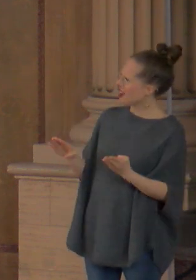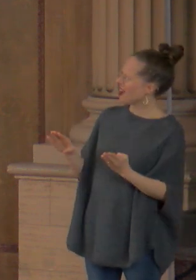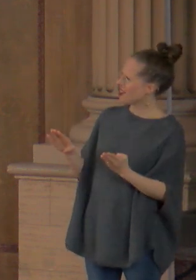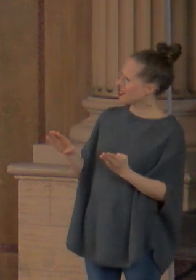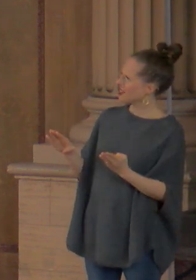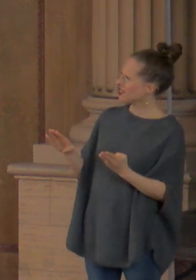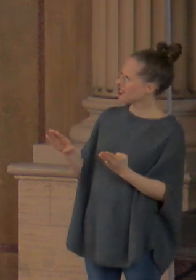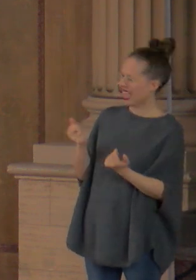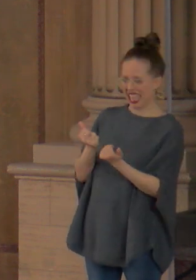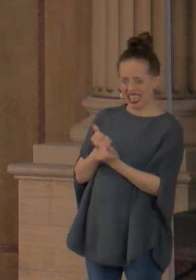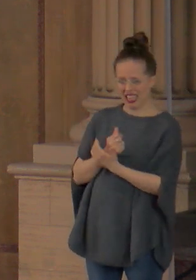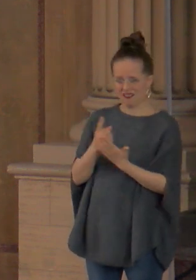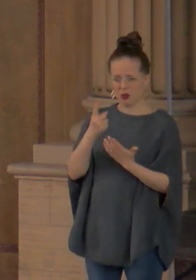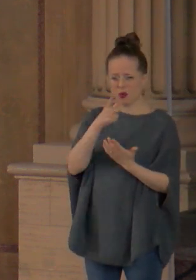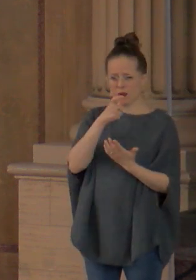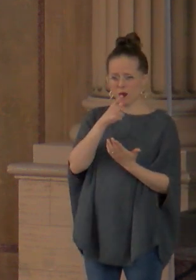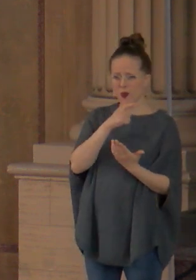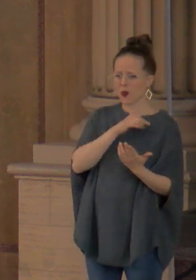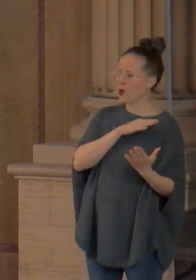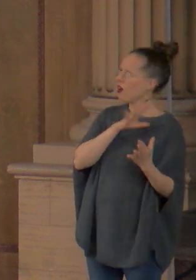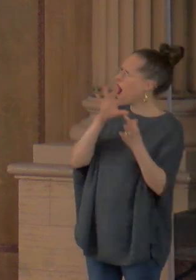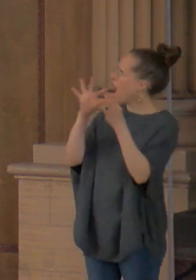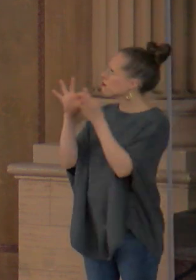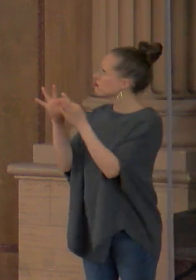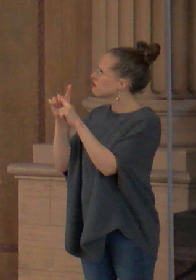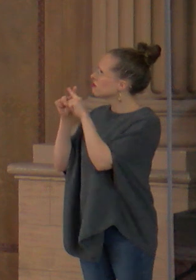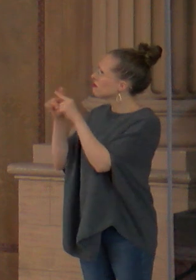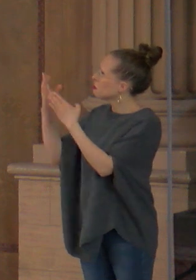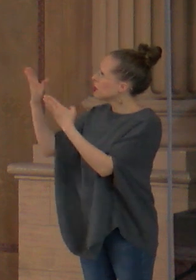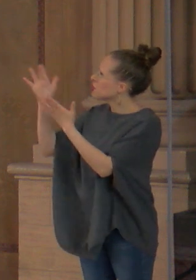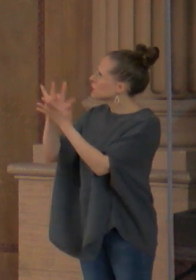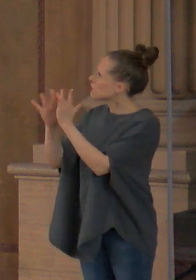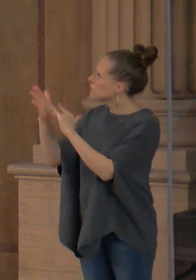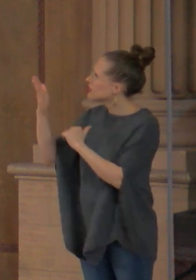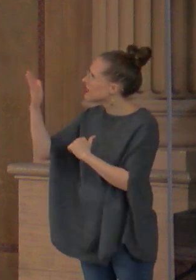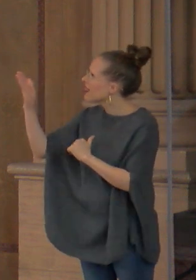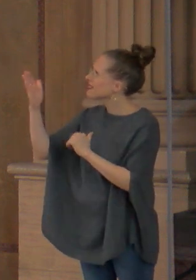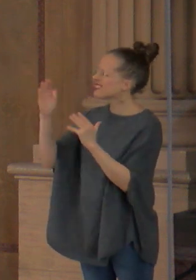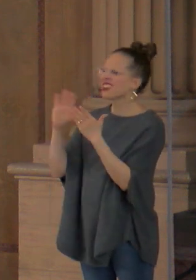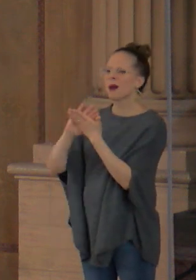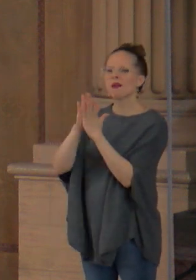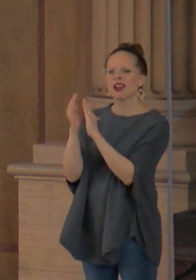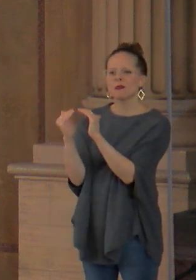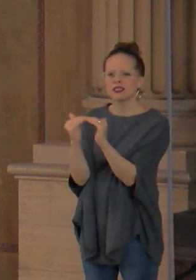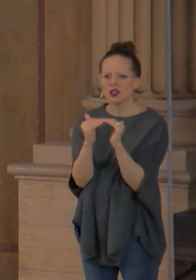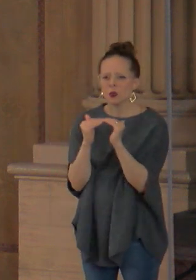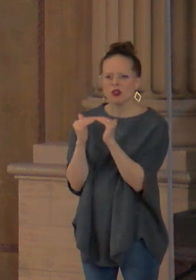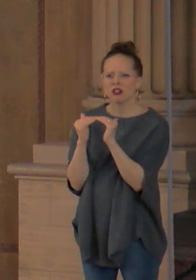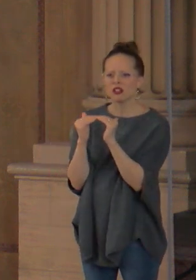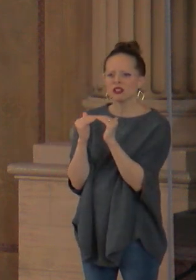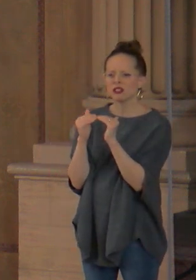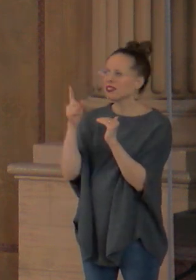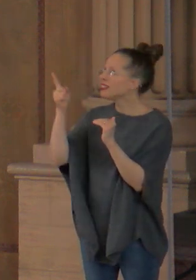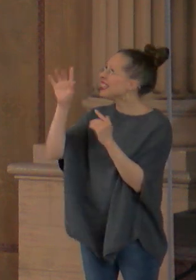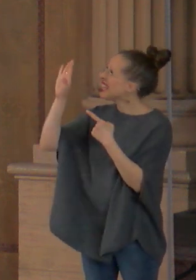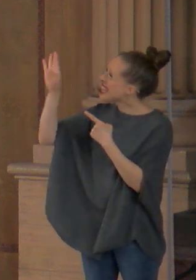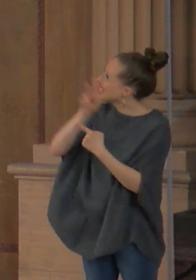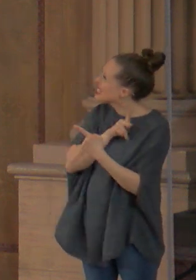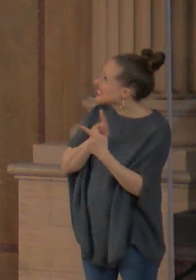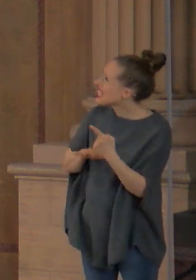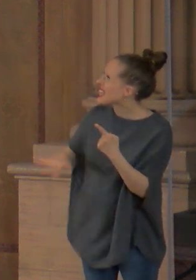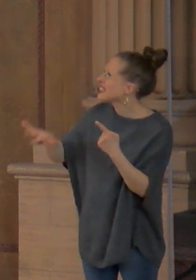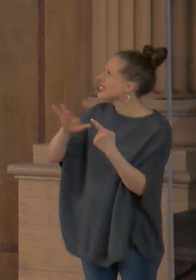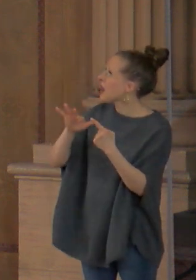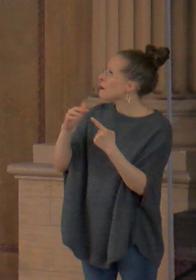God through Christ are equals around the table. That there's no superiority in the kingdom. There's no superior class within